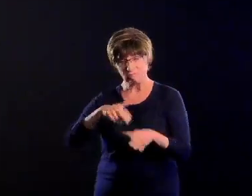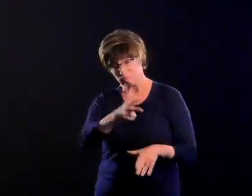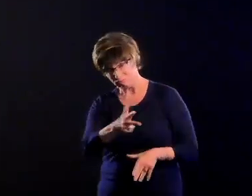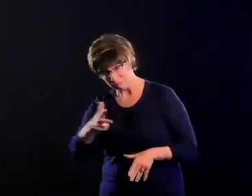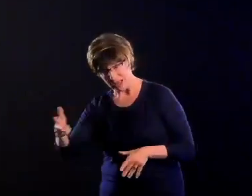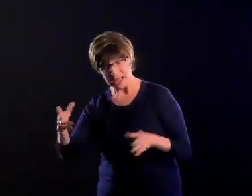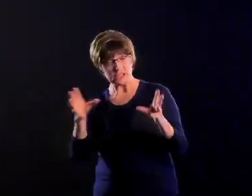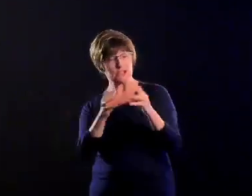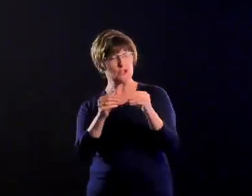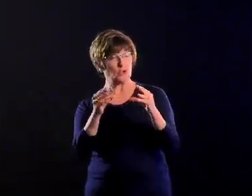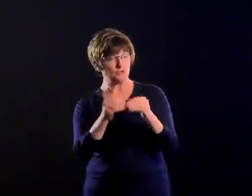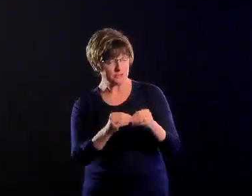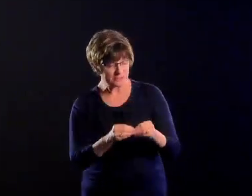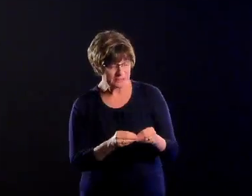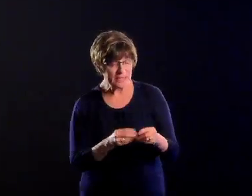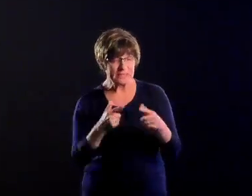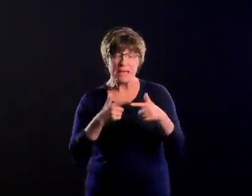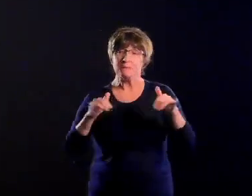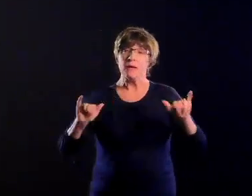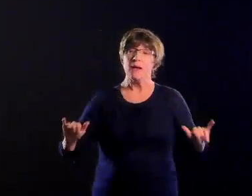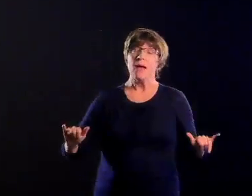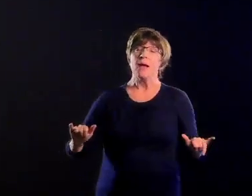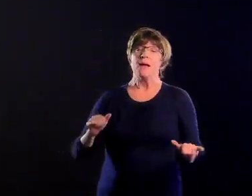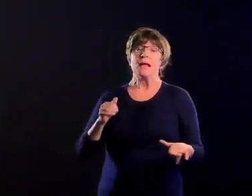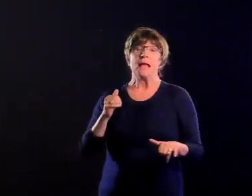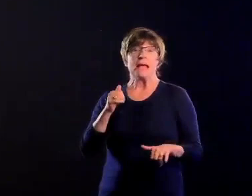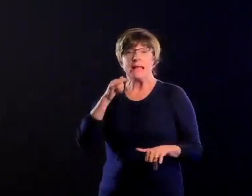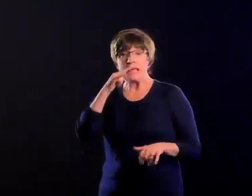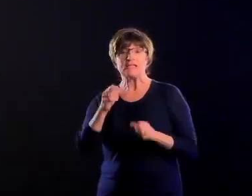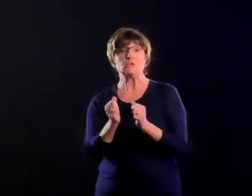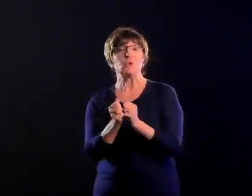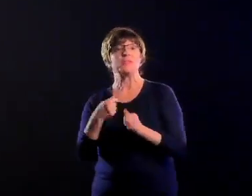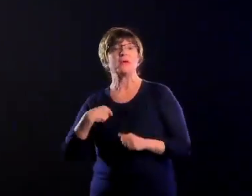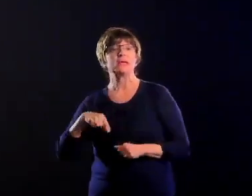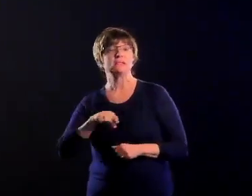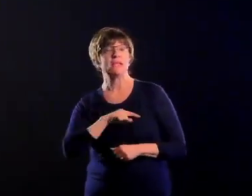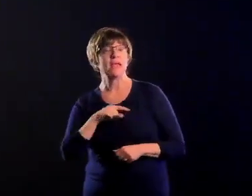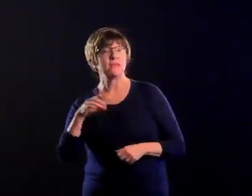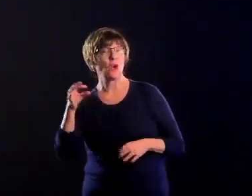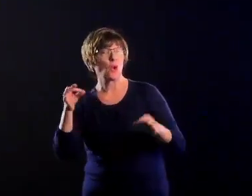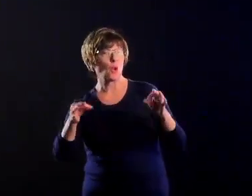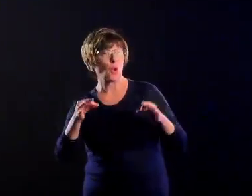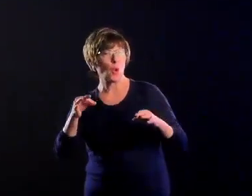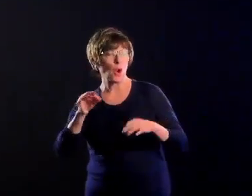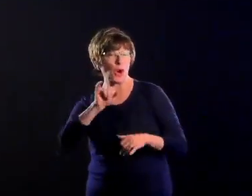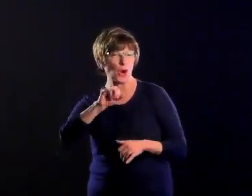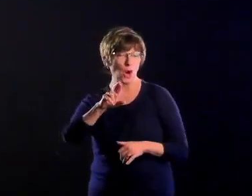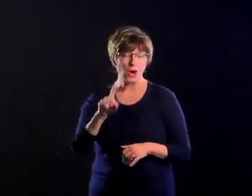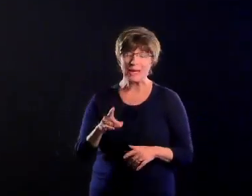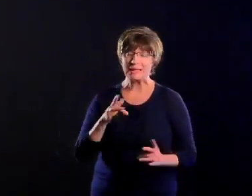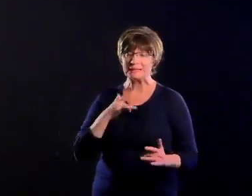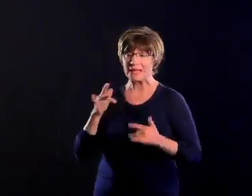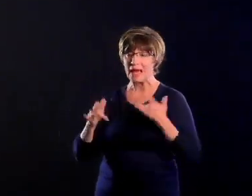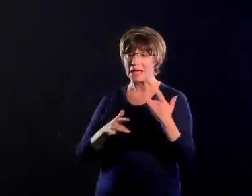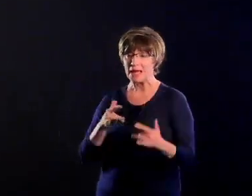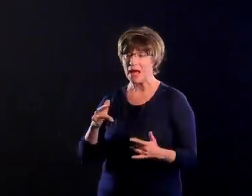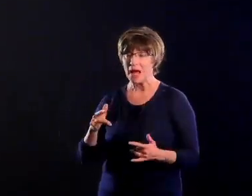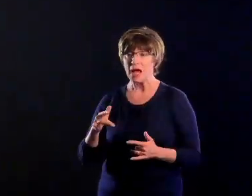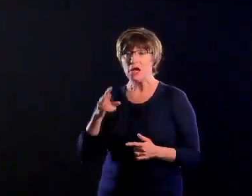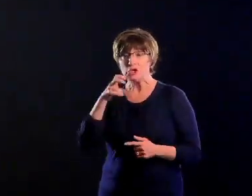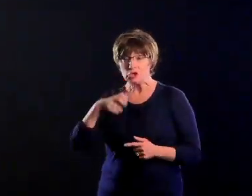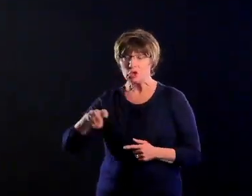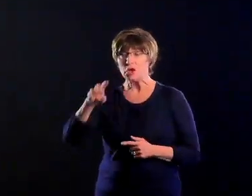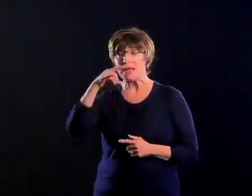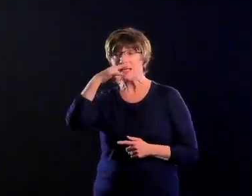happen simultaneously. We'll have kids with us in the courtyard at 9 a.m. So excited. But Pastor Lillian, Journey Kids